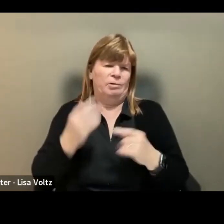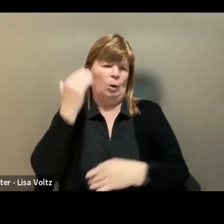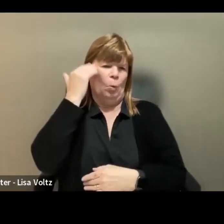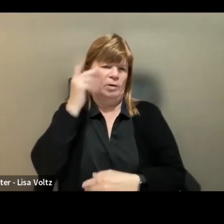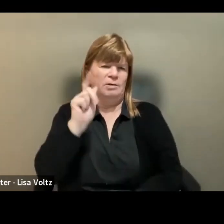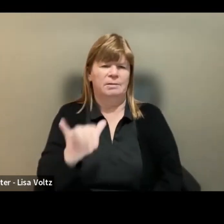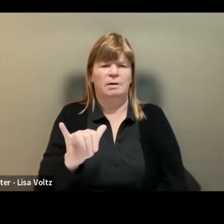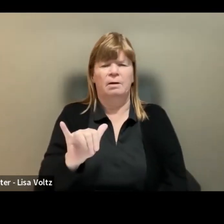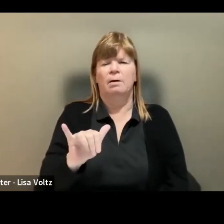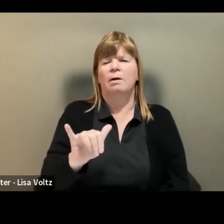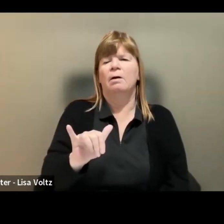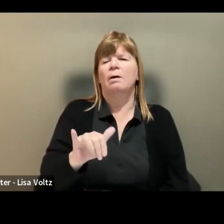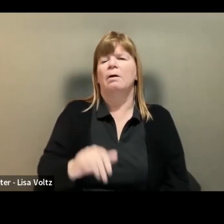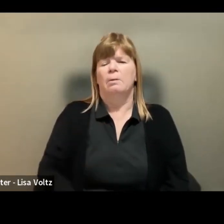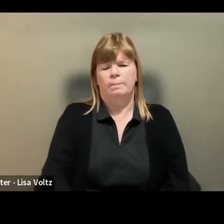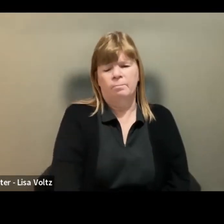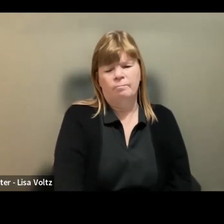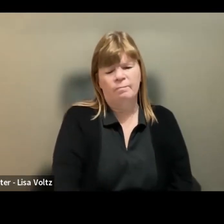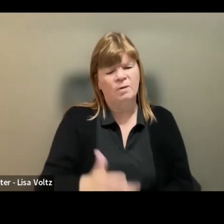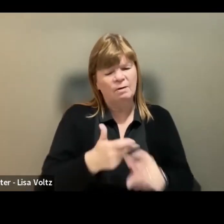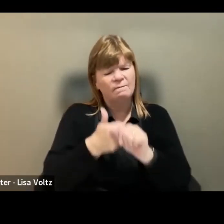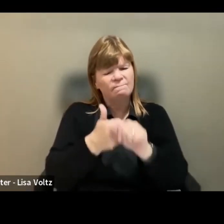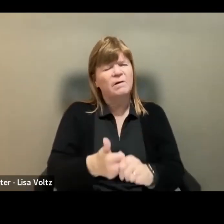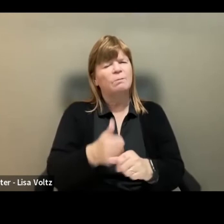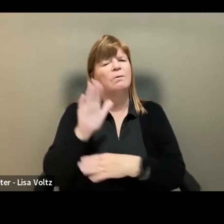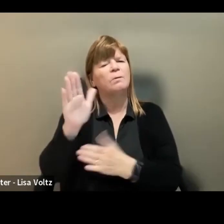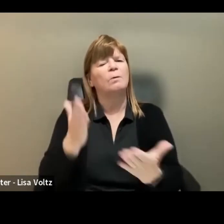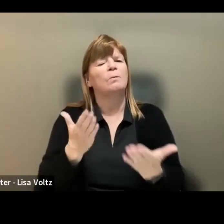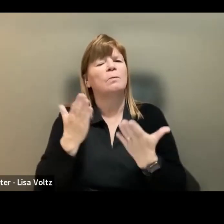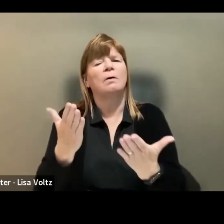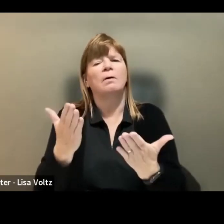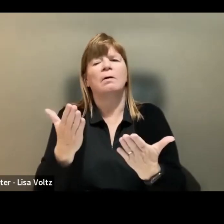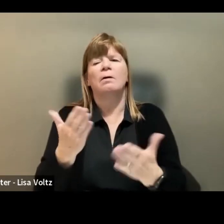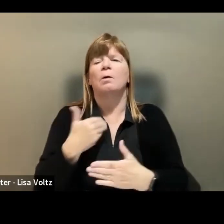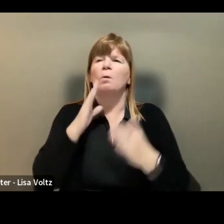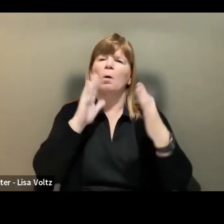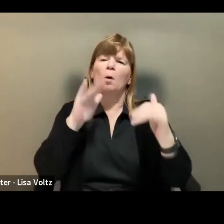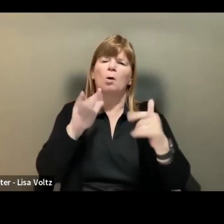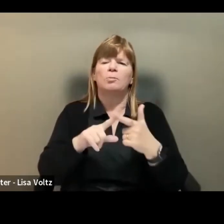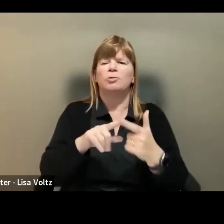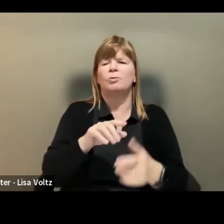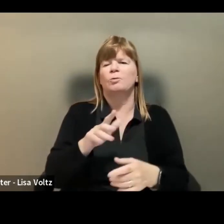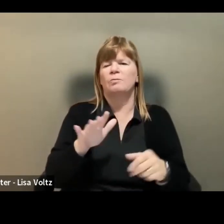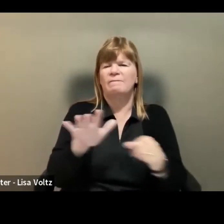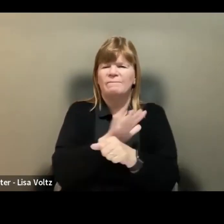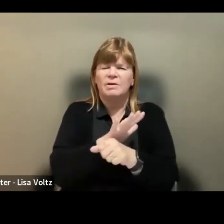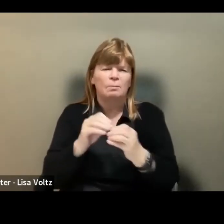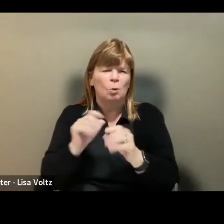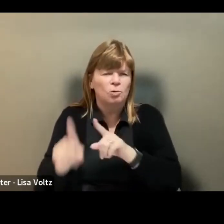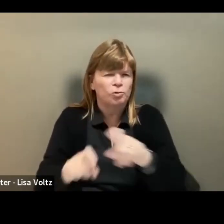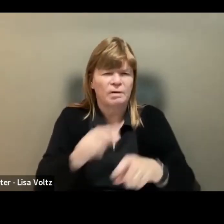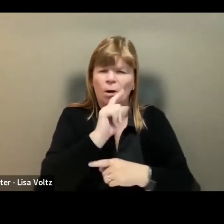So in keeping with the IOM recommendation, our hope is to field the NCSS survey beyond just the